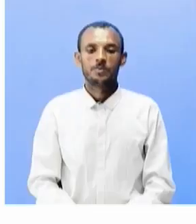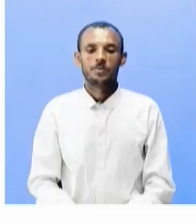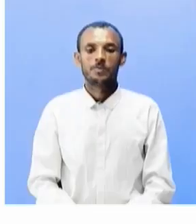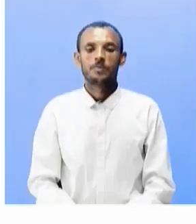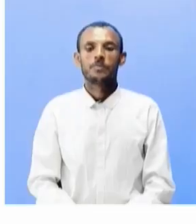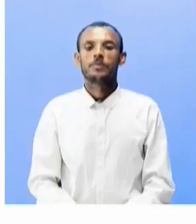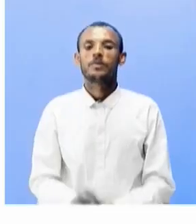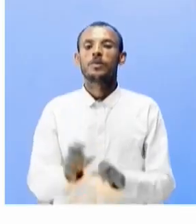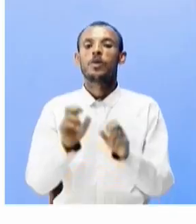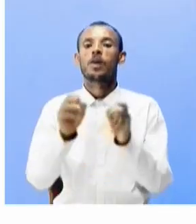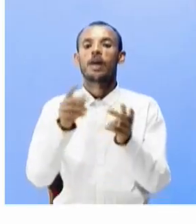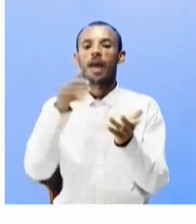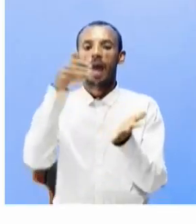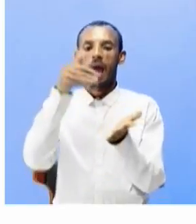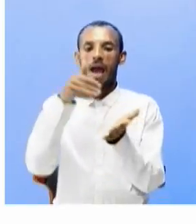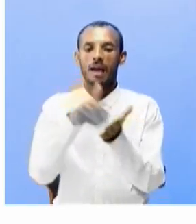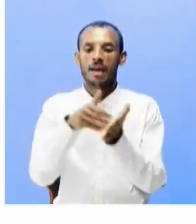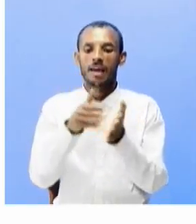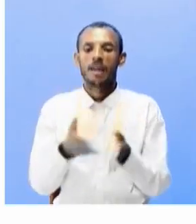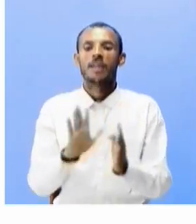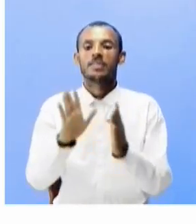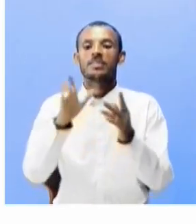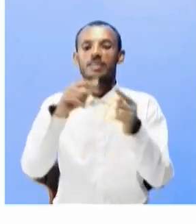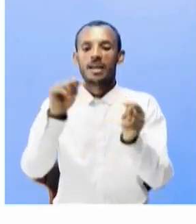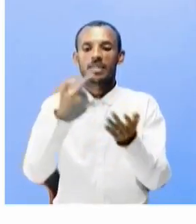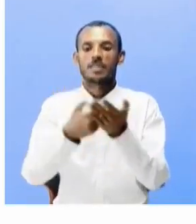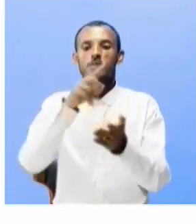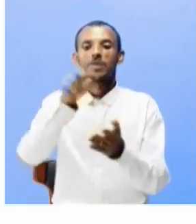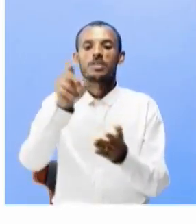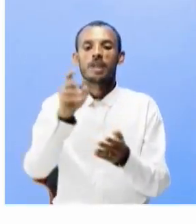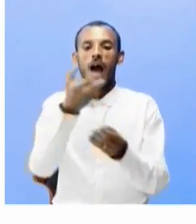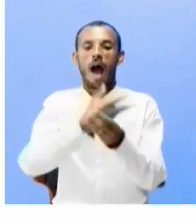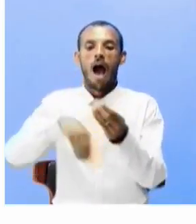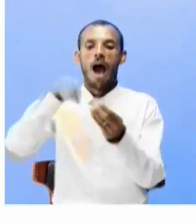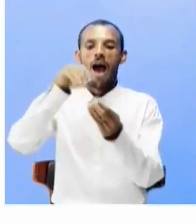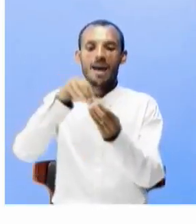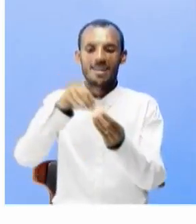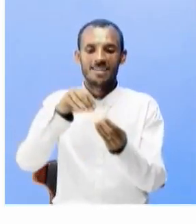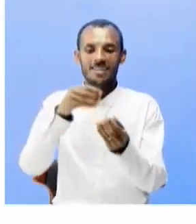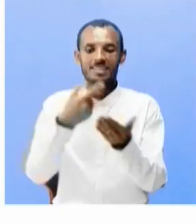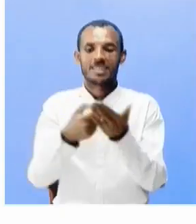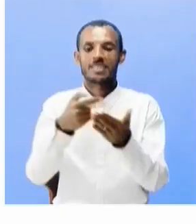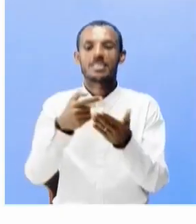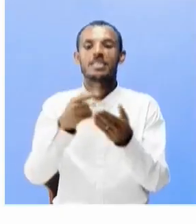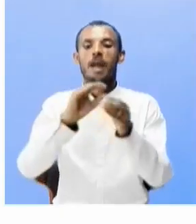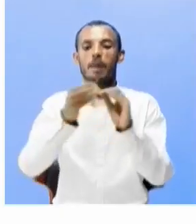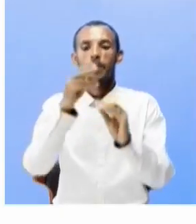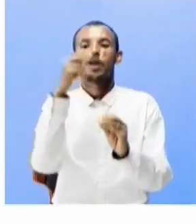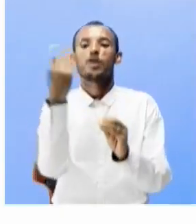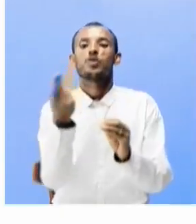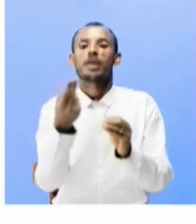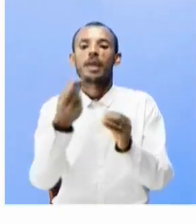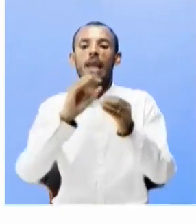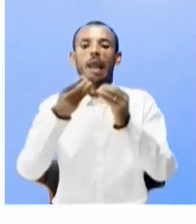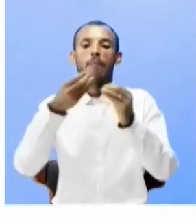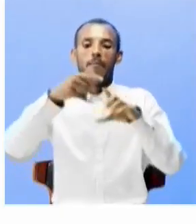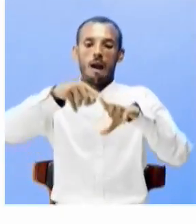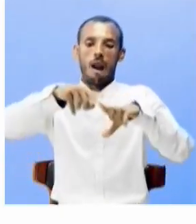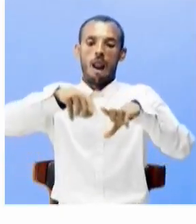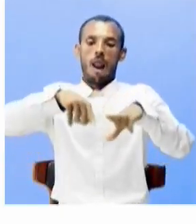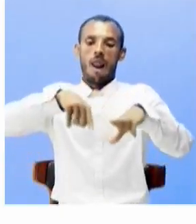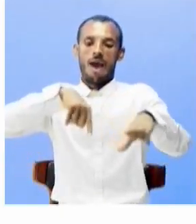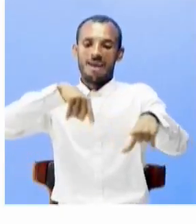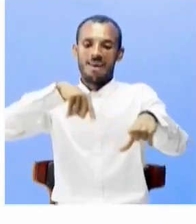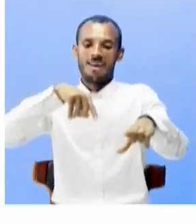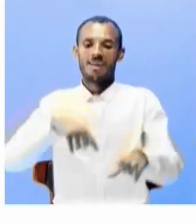Okay, again, let's try this example. Add the following numbers using a number line. Add the following